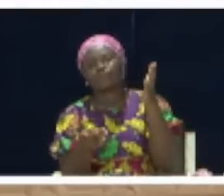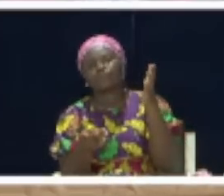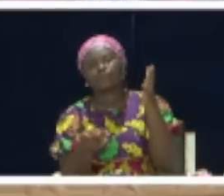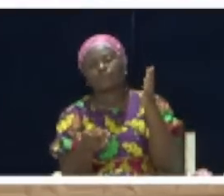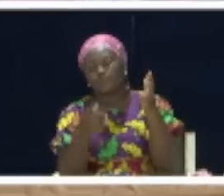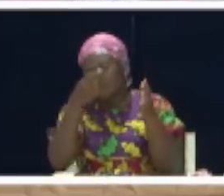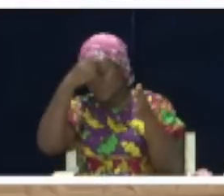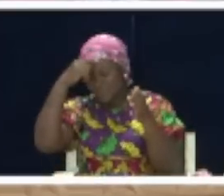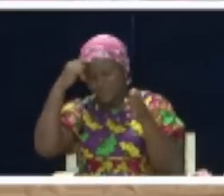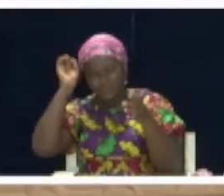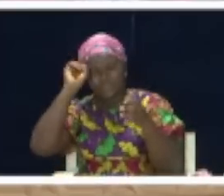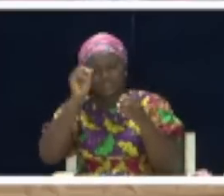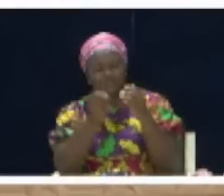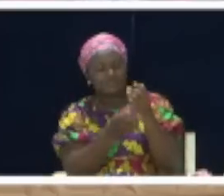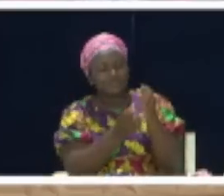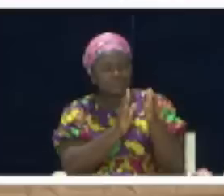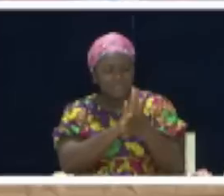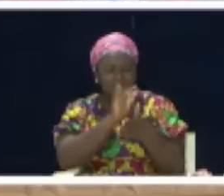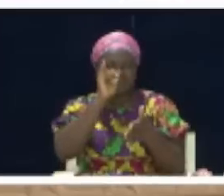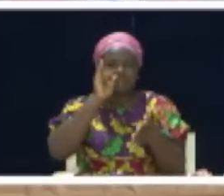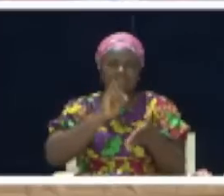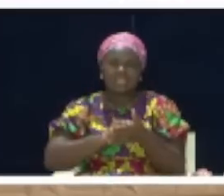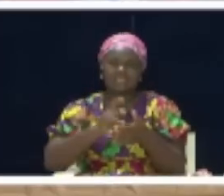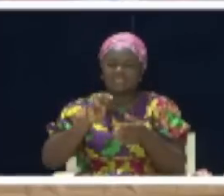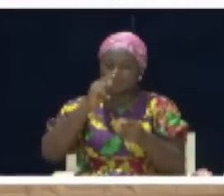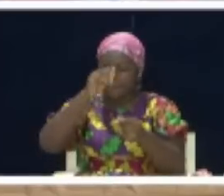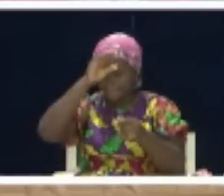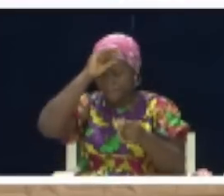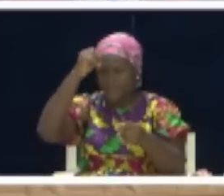Because she believed that the man of God has spoken,